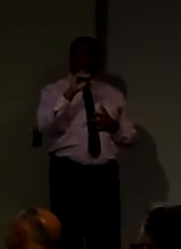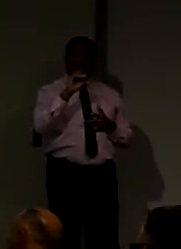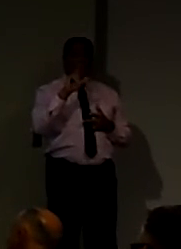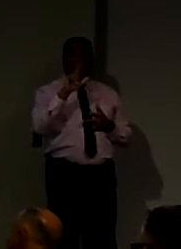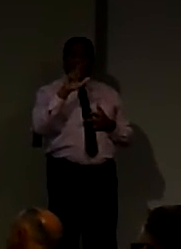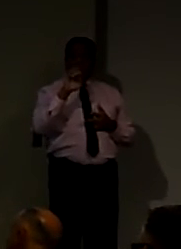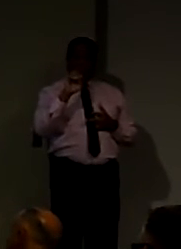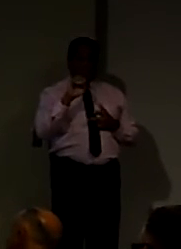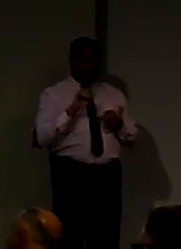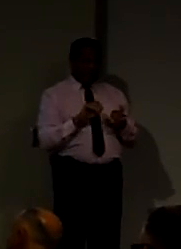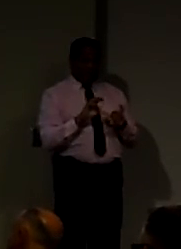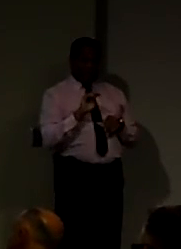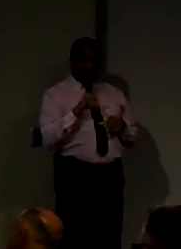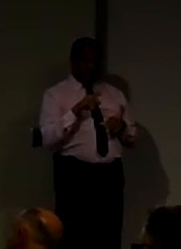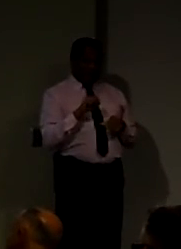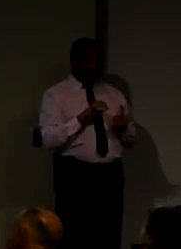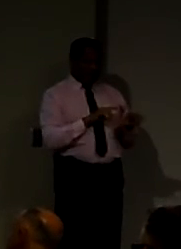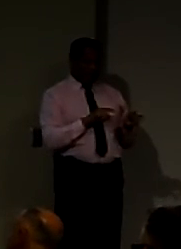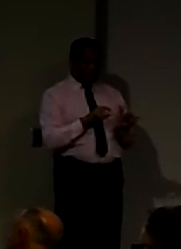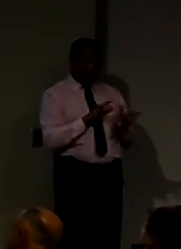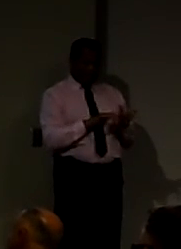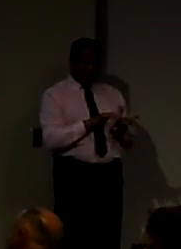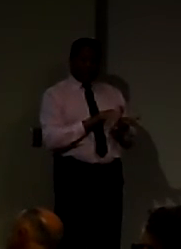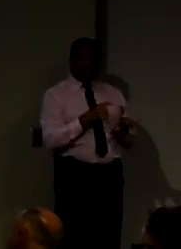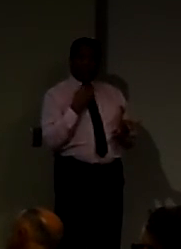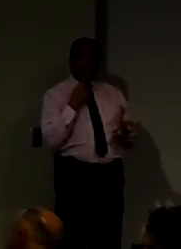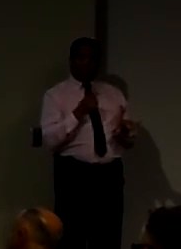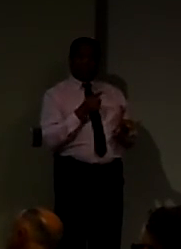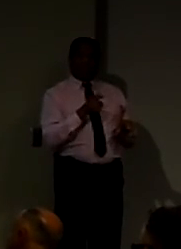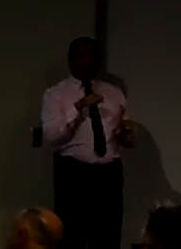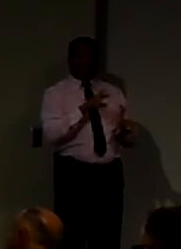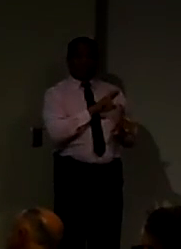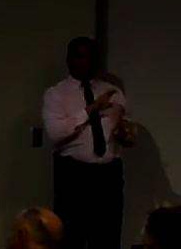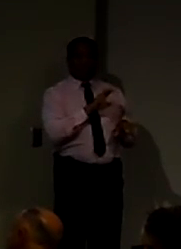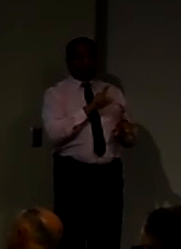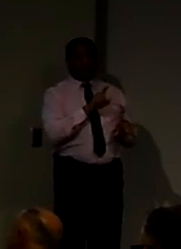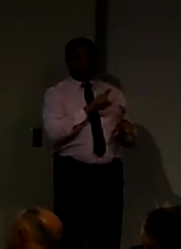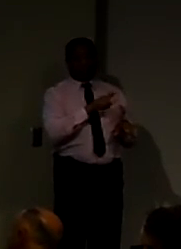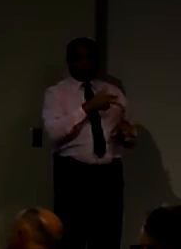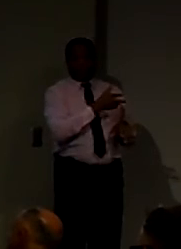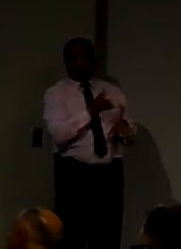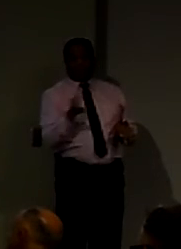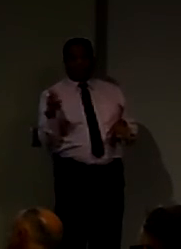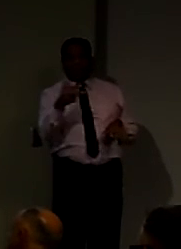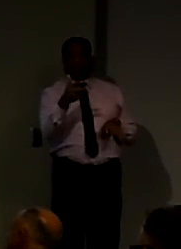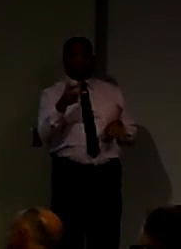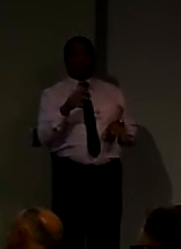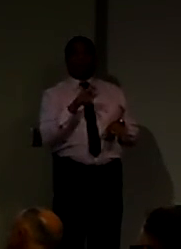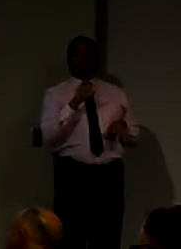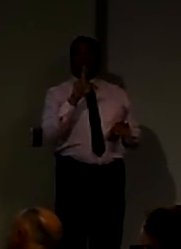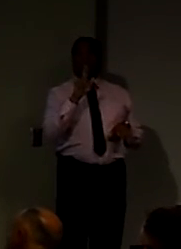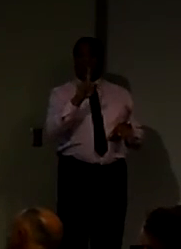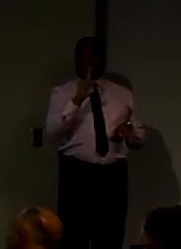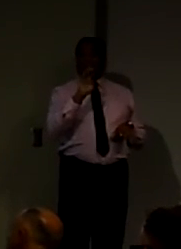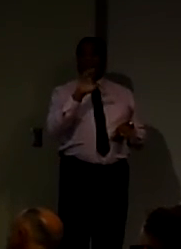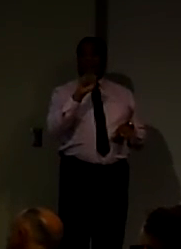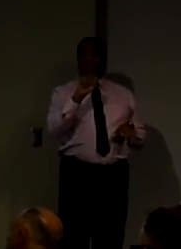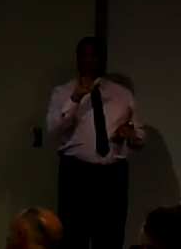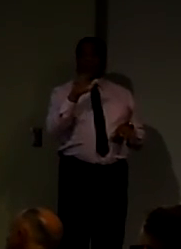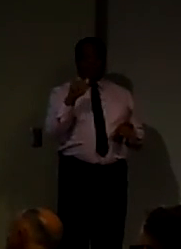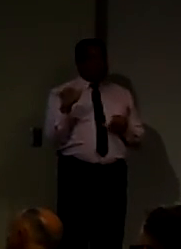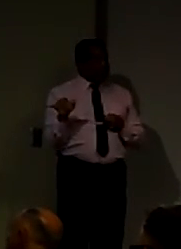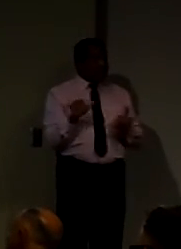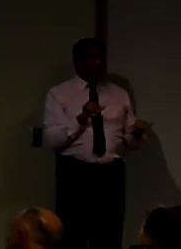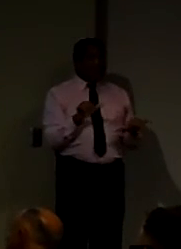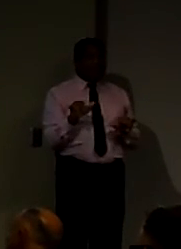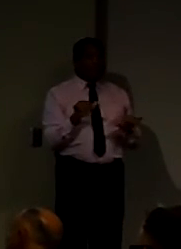tells me, well, my phone, right, tells me when I'm going and I should turn to get out of a traffic jam. One Bus Away brings you the same thing